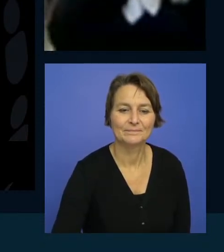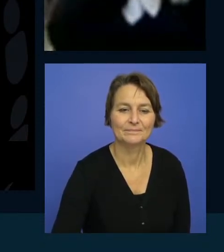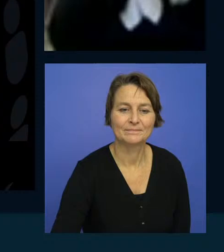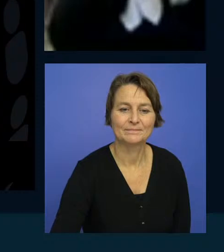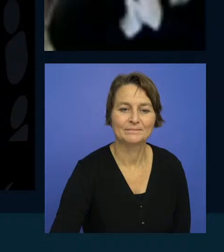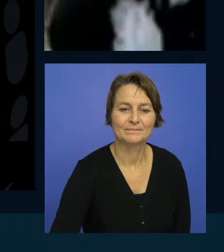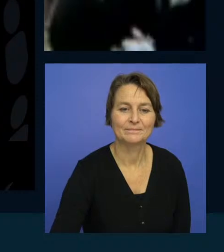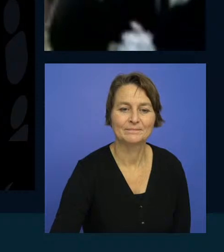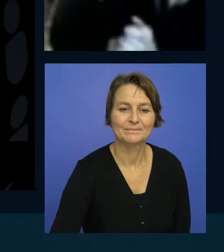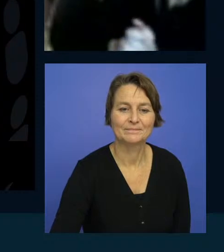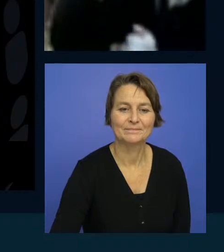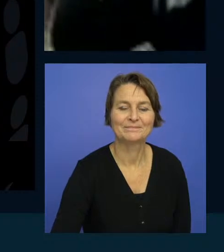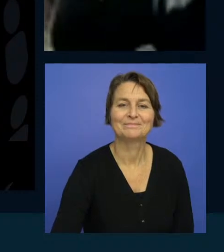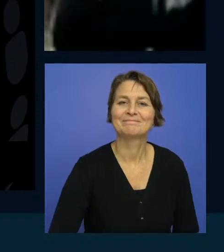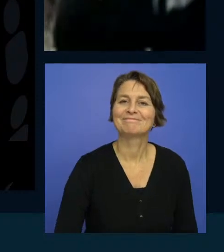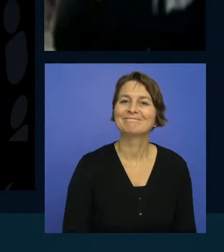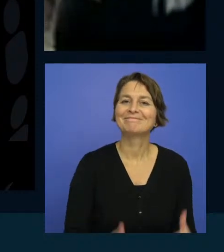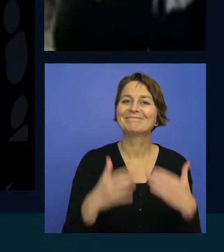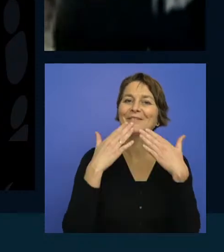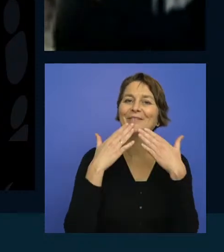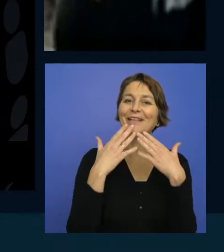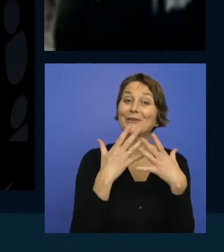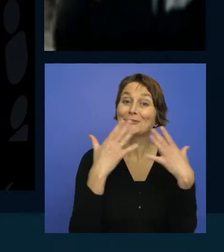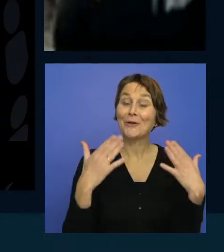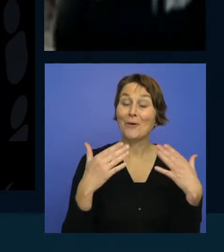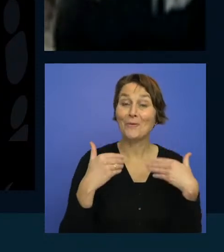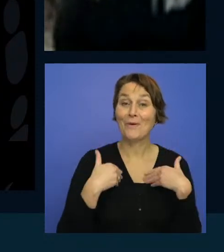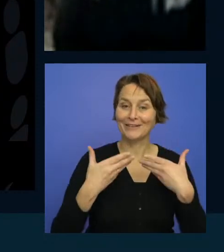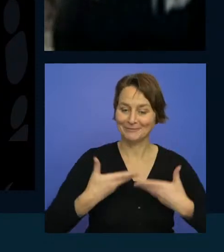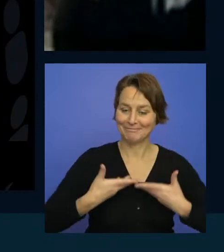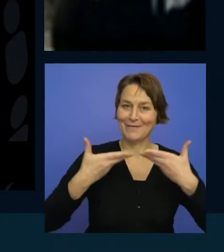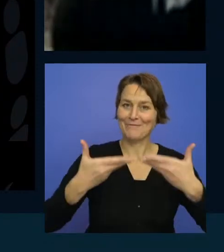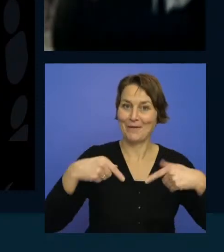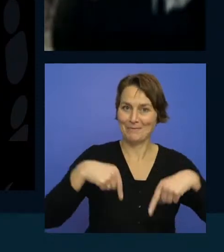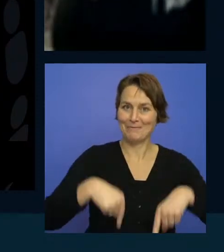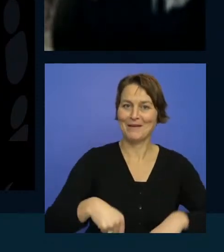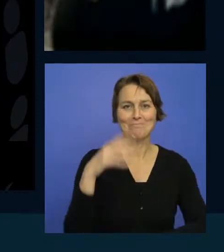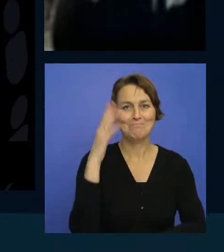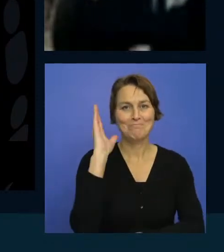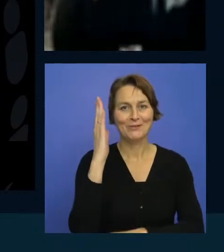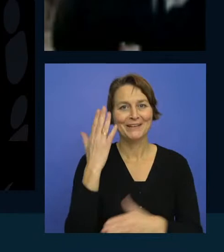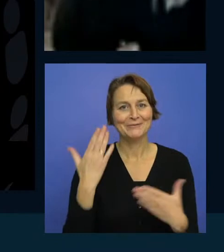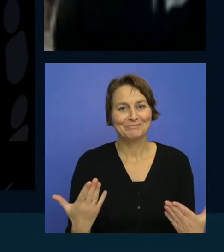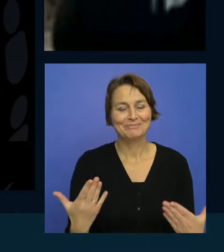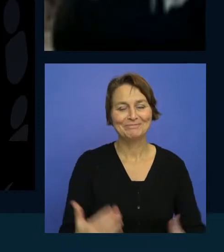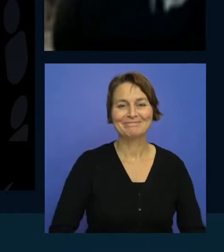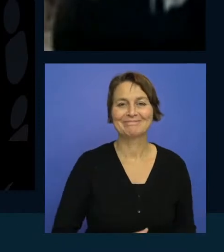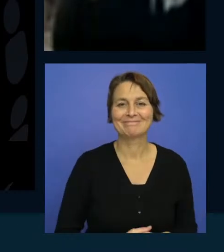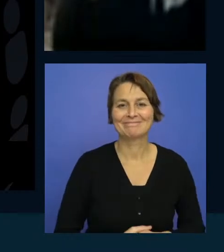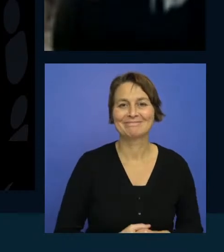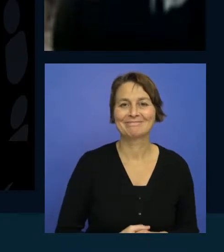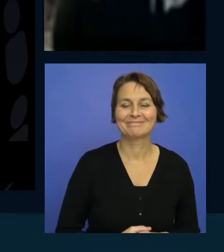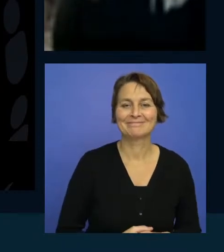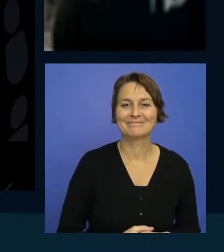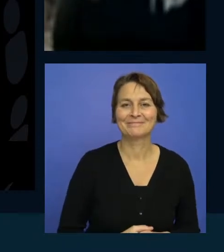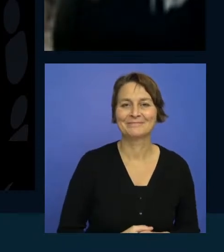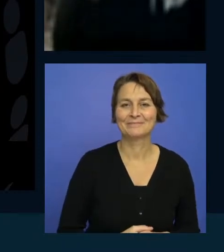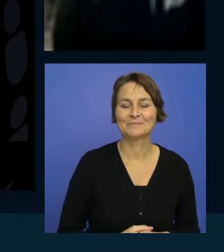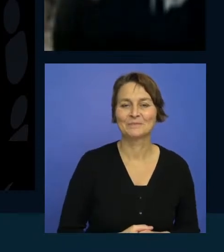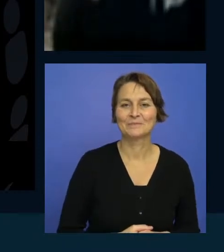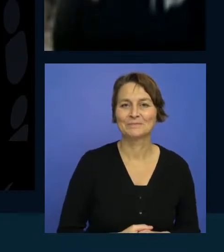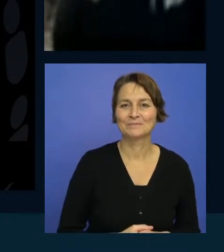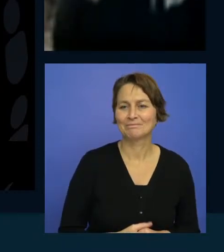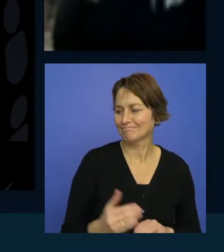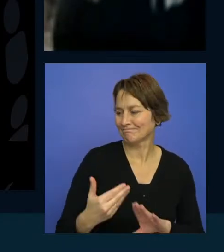yeah, thank you so much for inviting me to speak today. It was really cool to